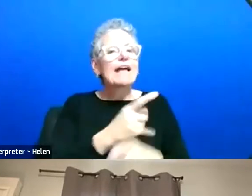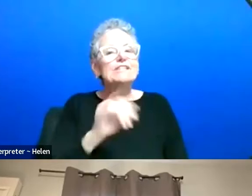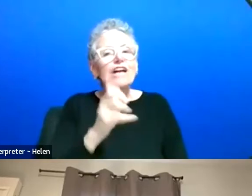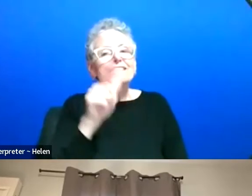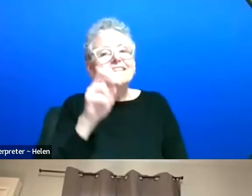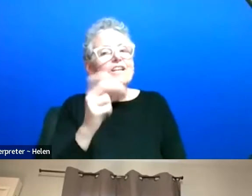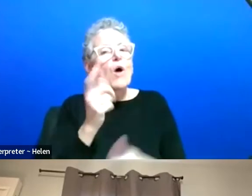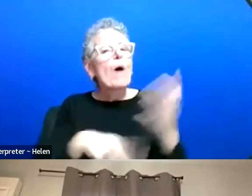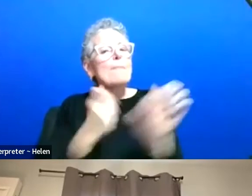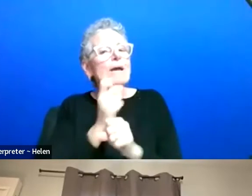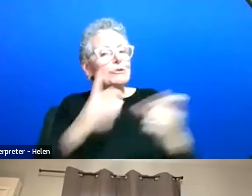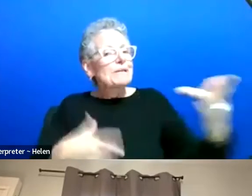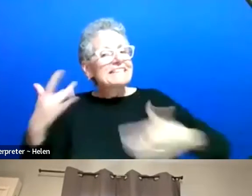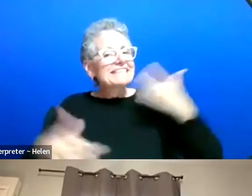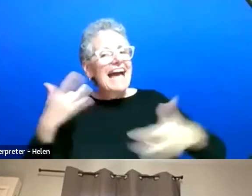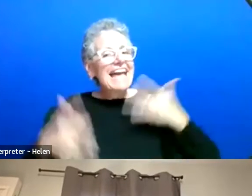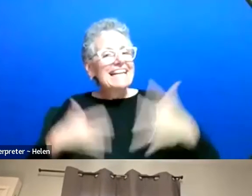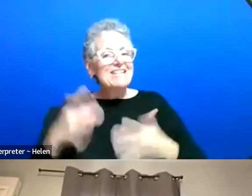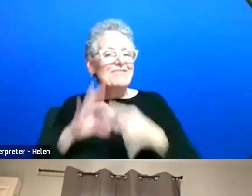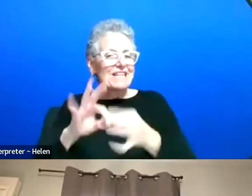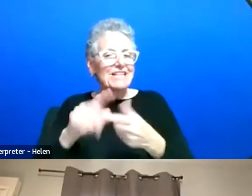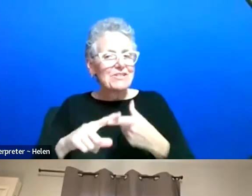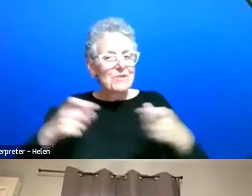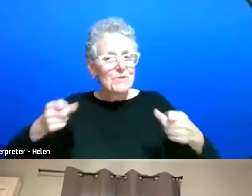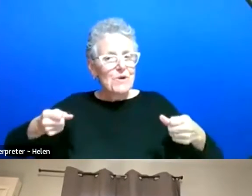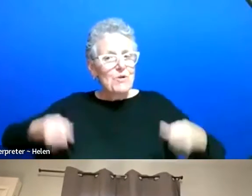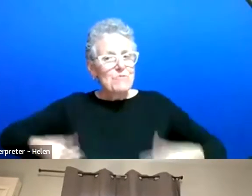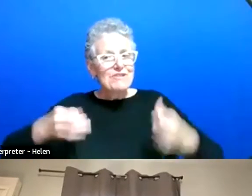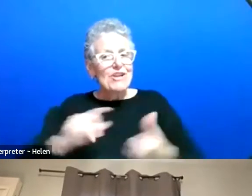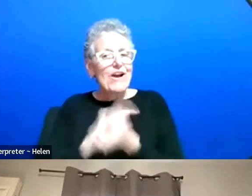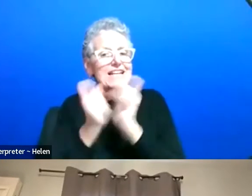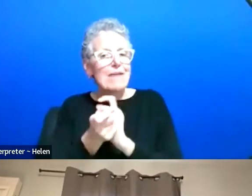excites you about wheelchair and adaptive sports?